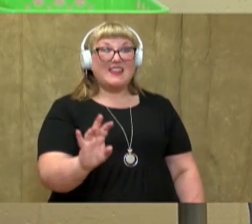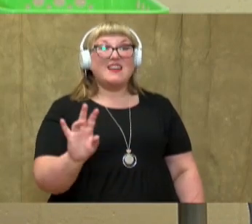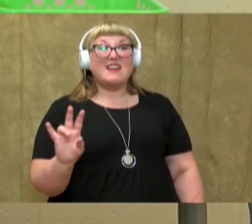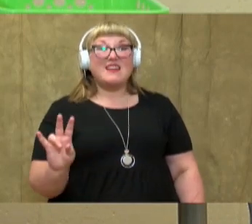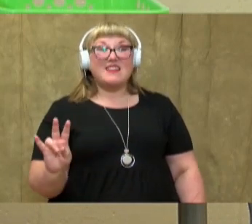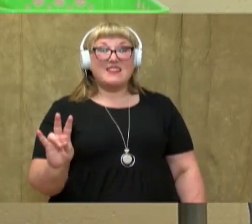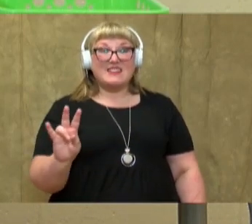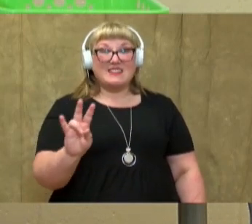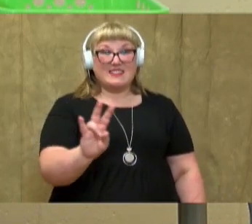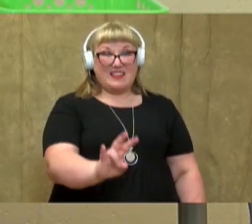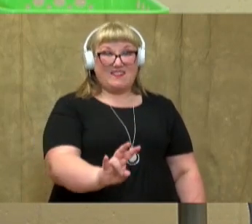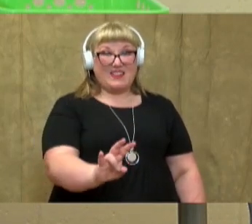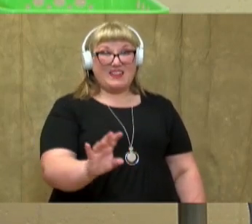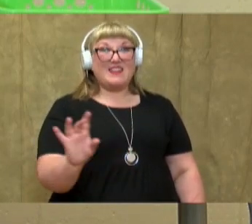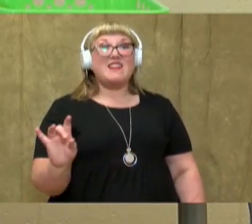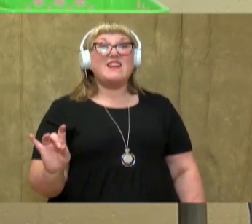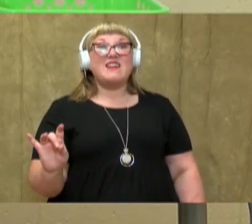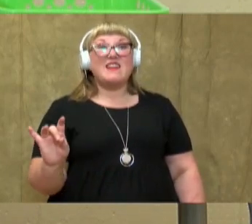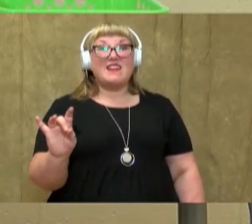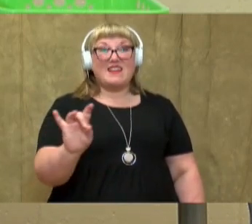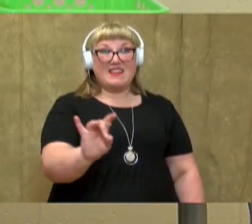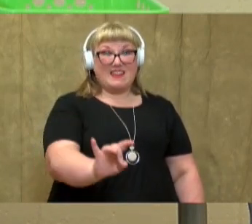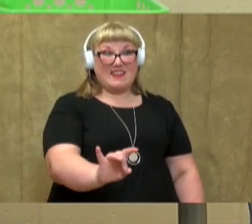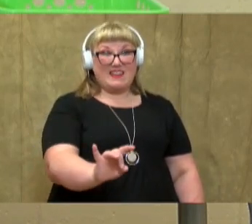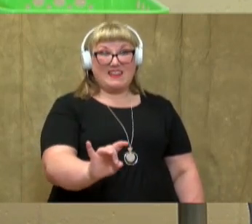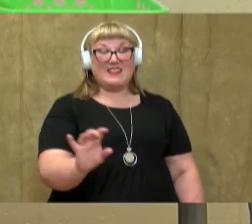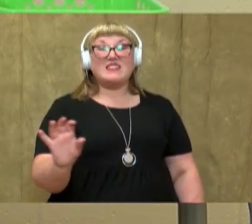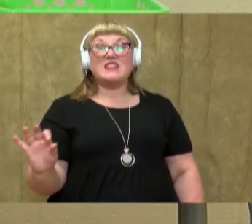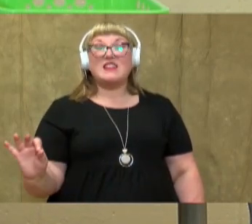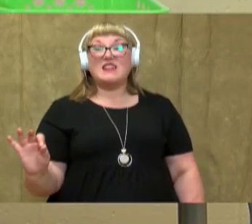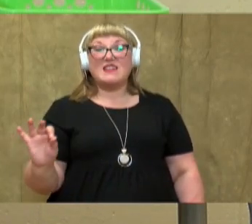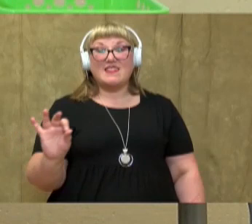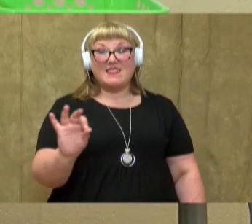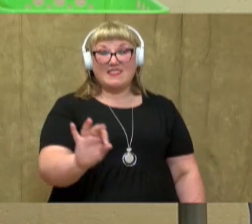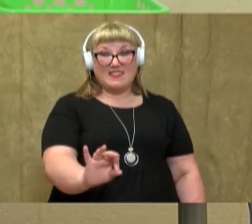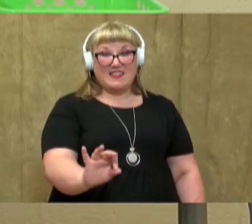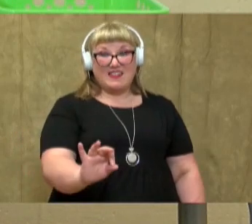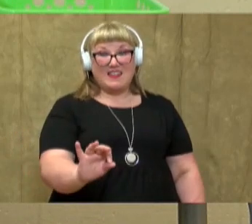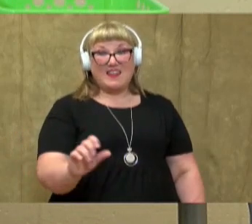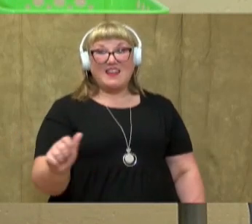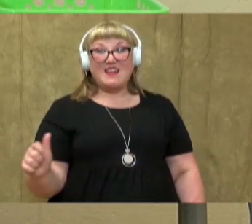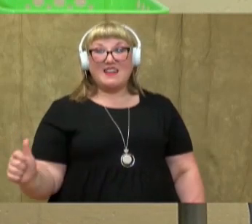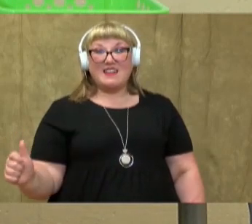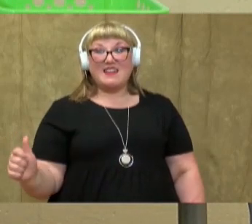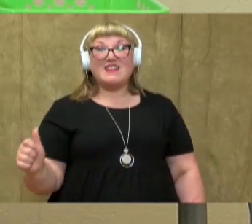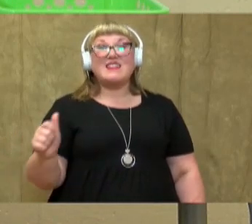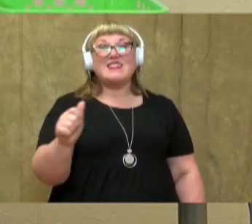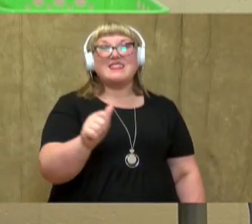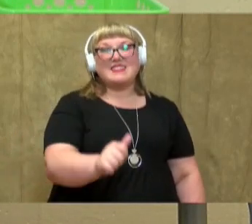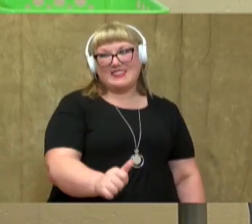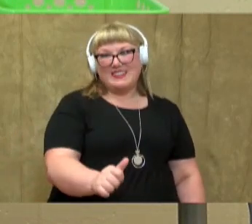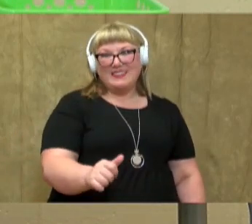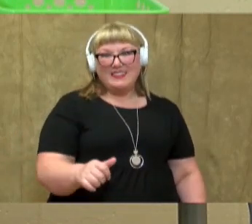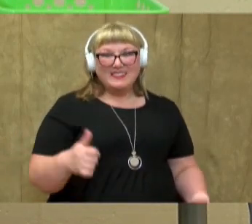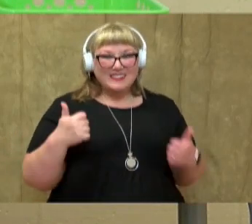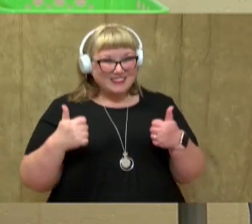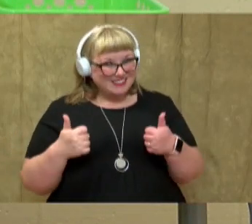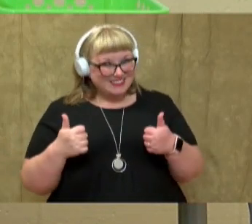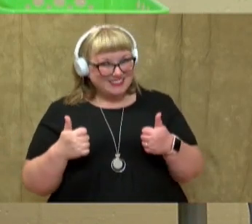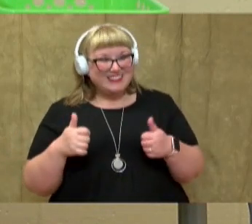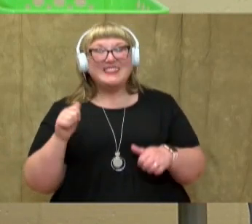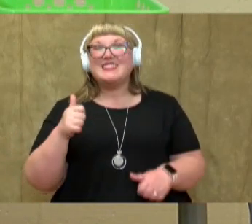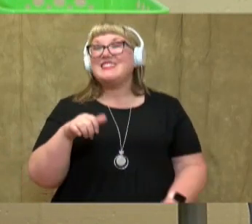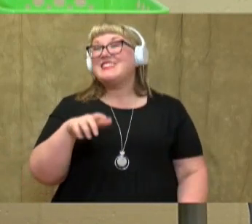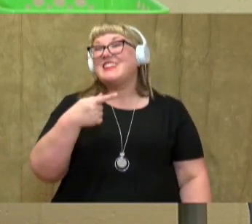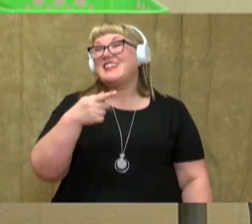six, seven, eight, nine, 10.